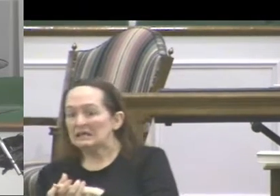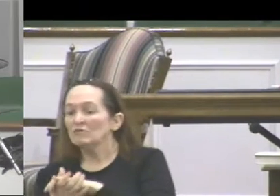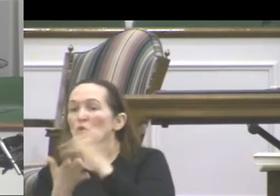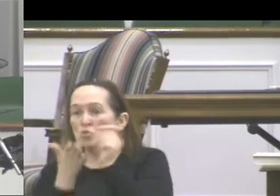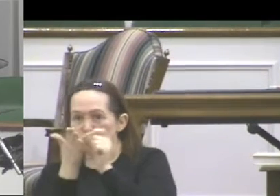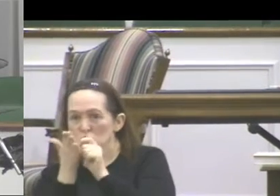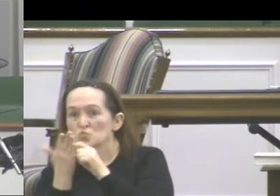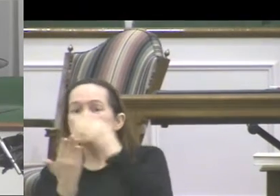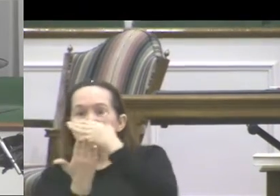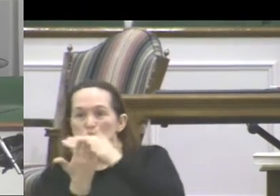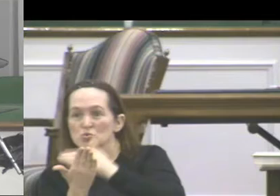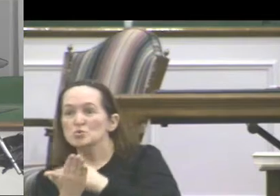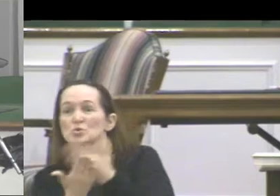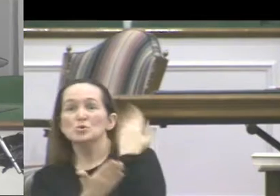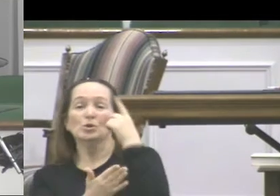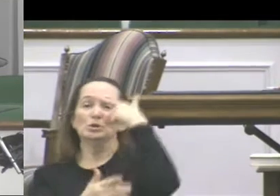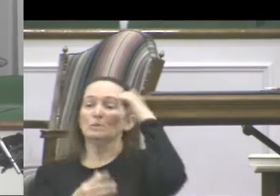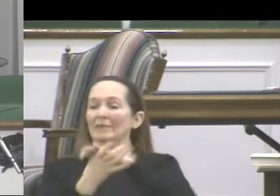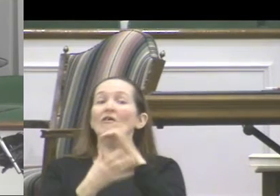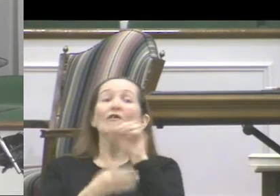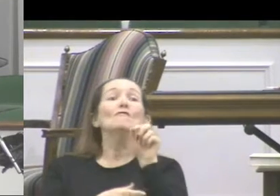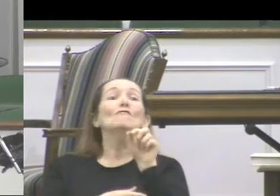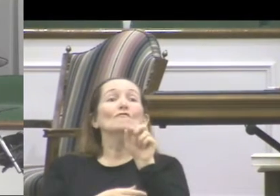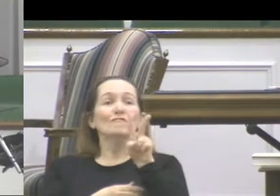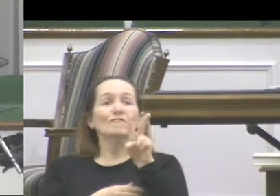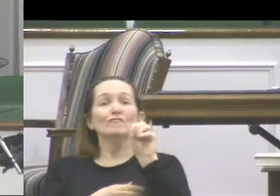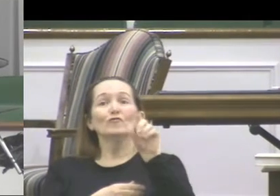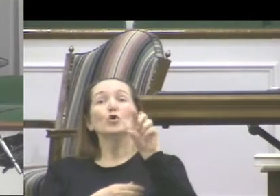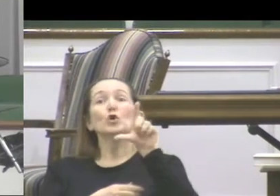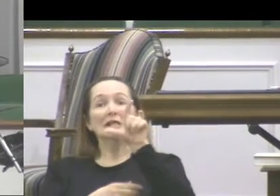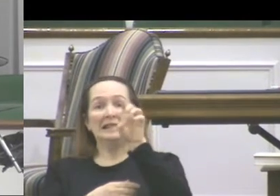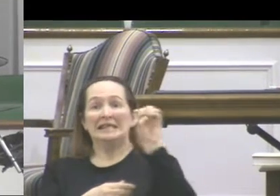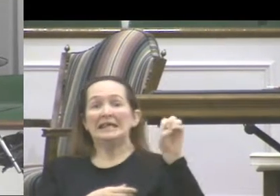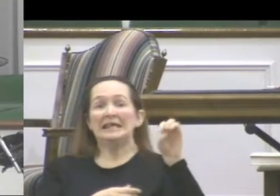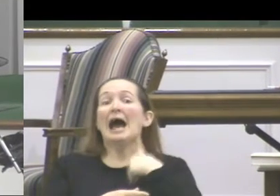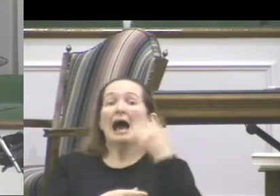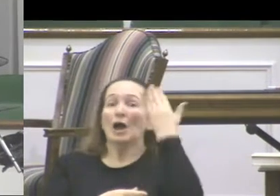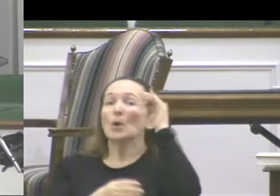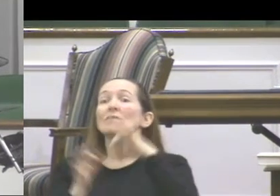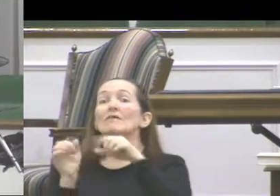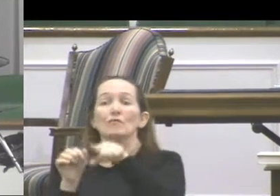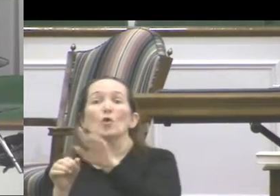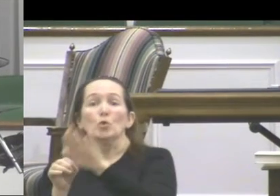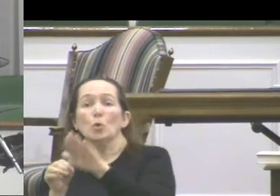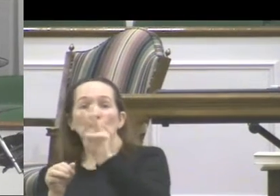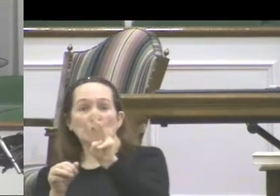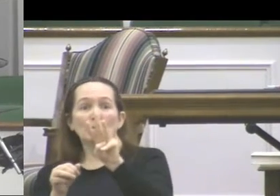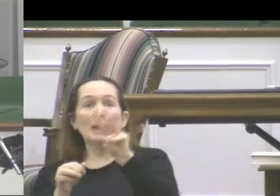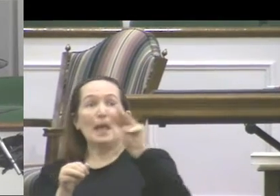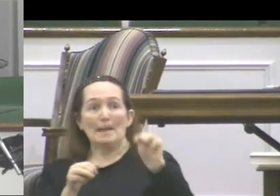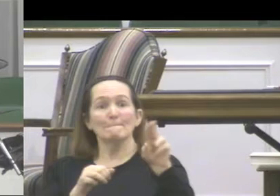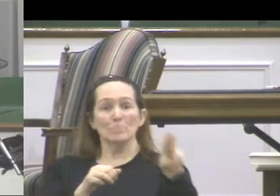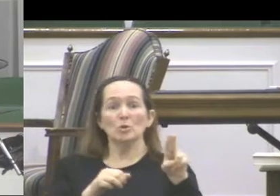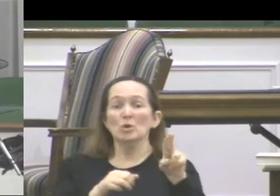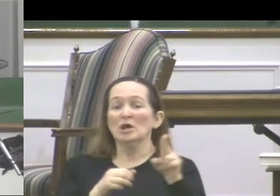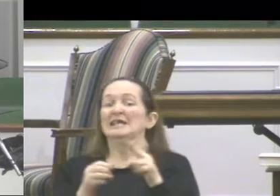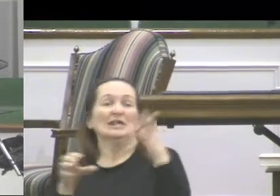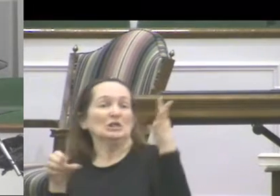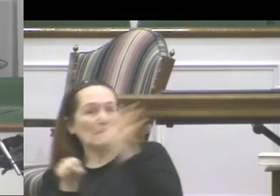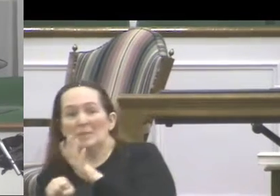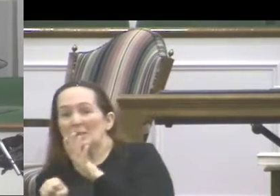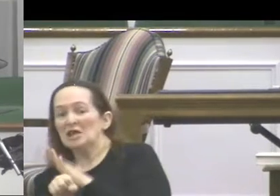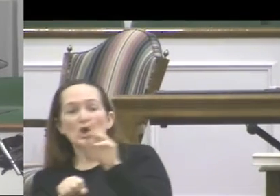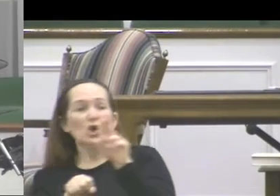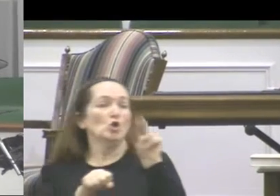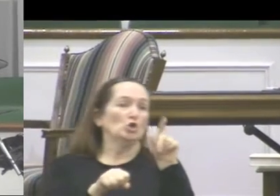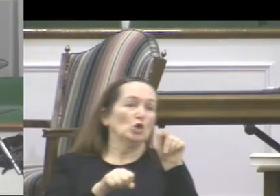Burley, don't know that your WMU takes full notes of absolutely everything that happens in every one of your meetings, but they used